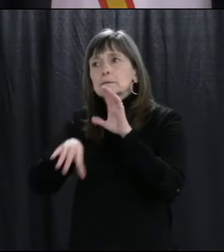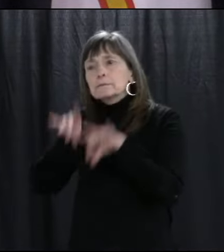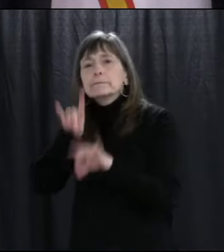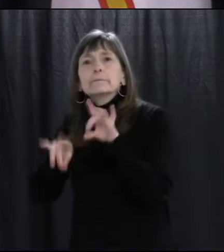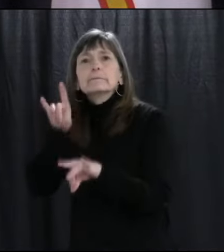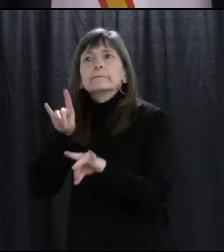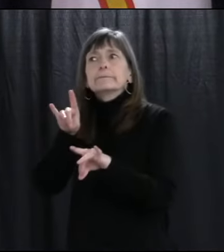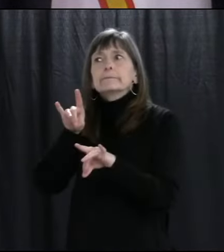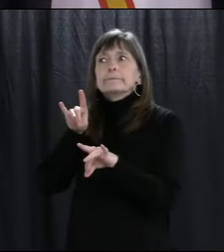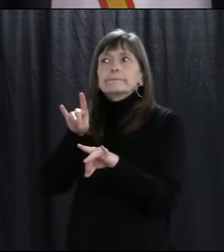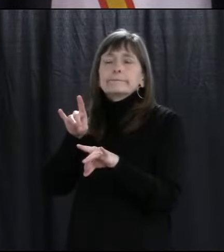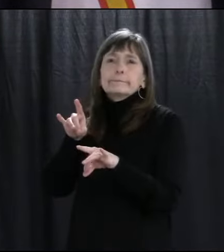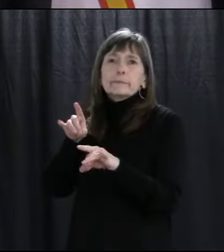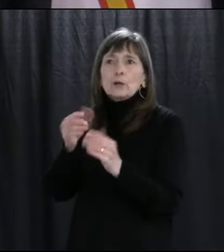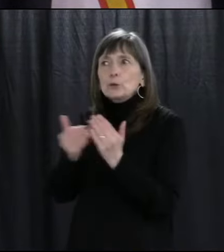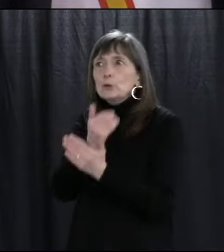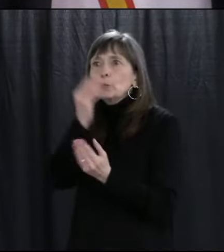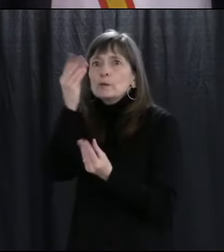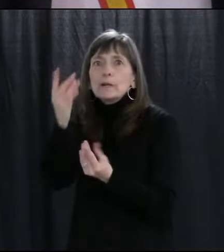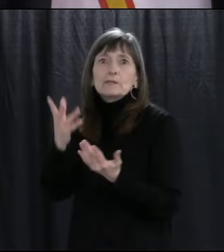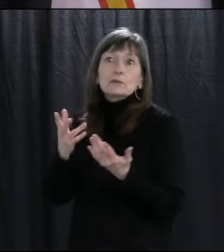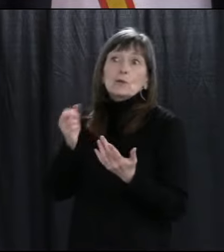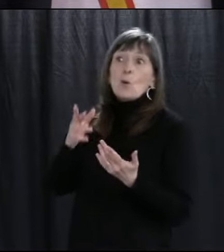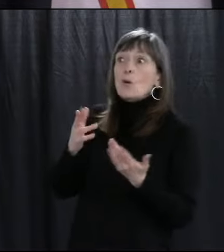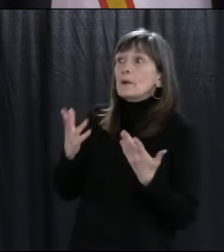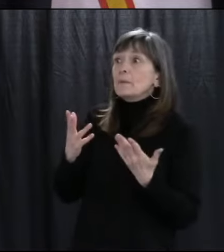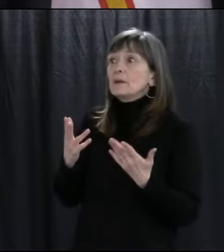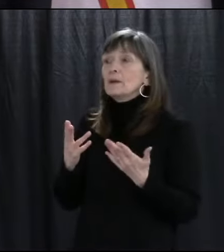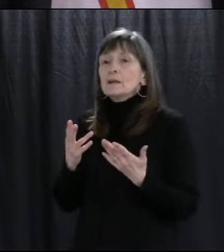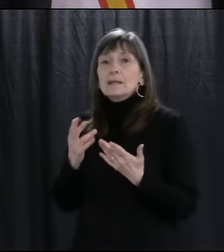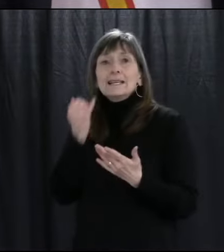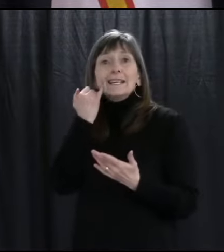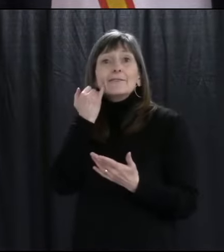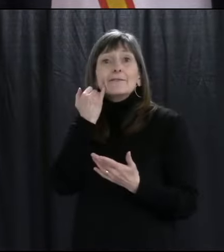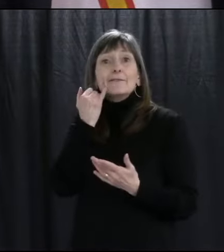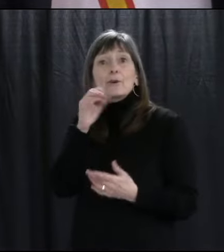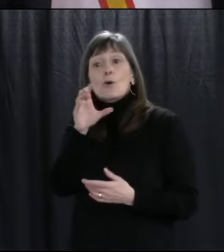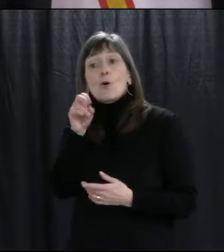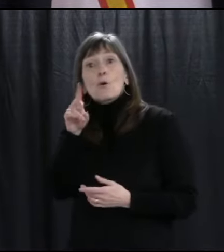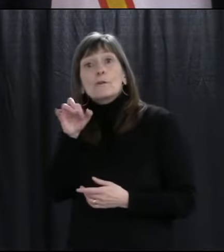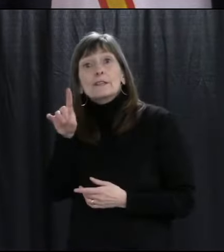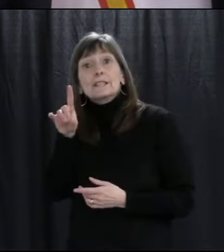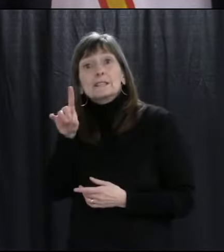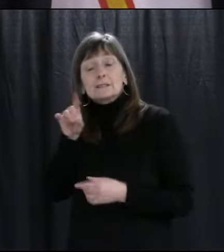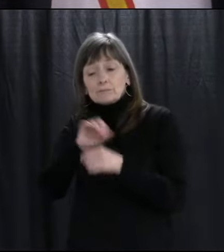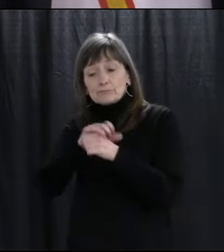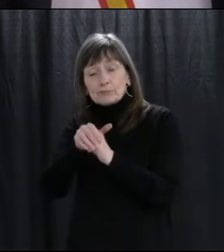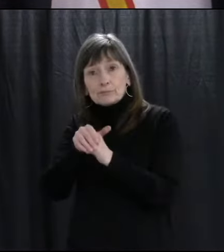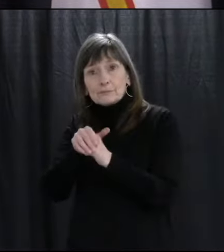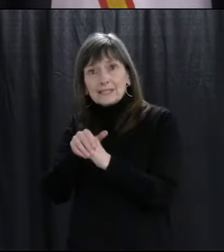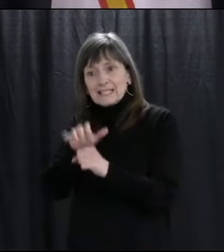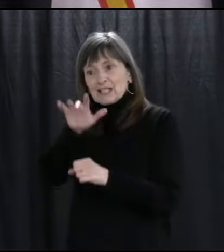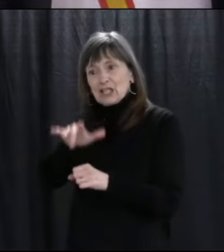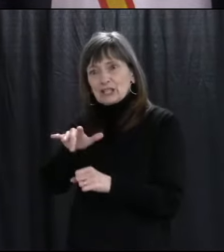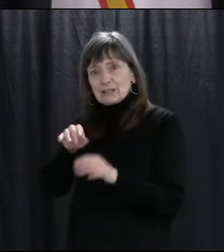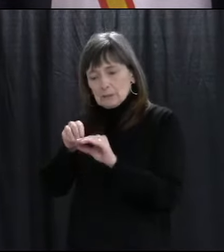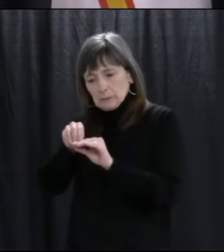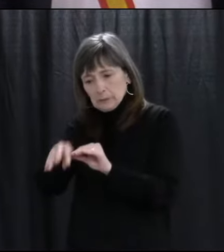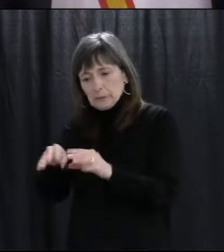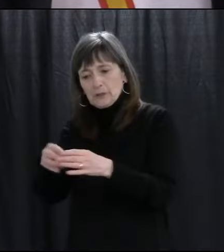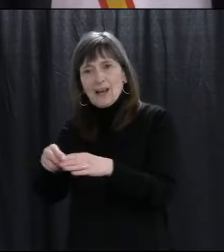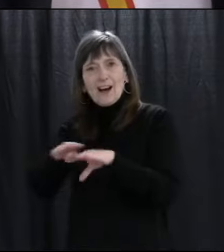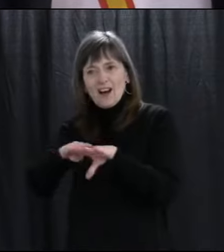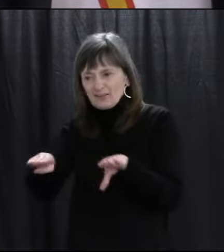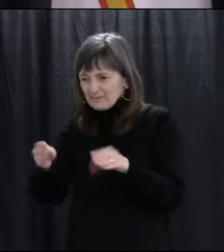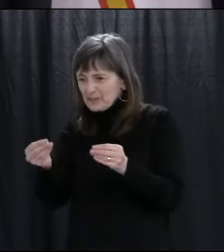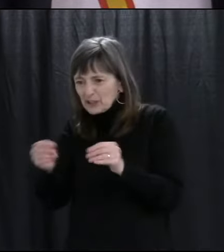stay alive on surfaces like maybe pet hair or just your sink. So I haven't heard anything